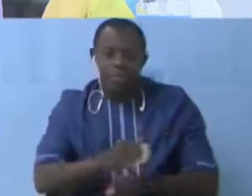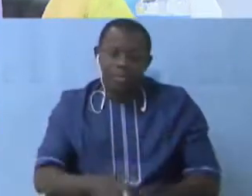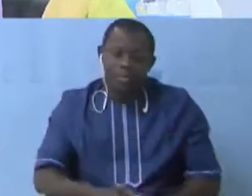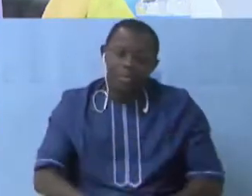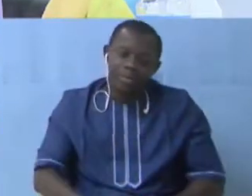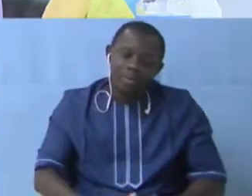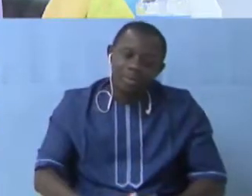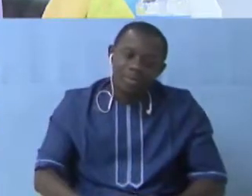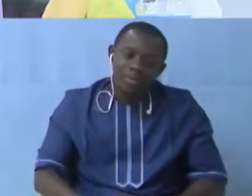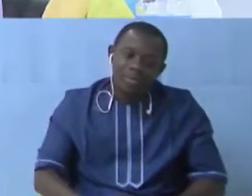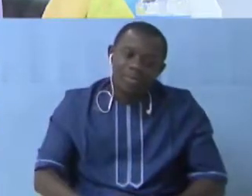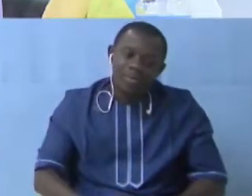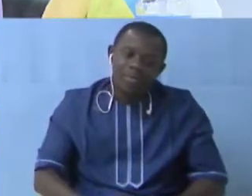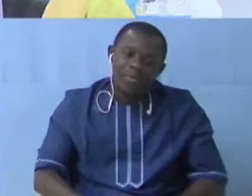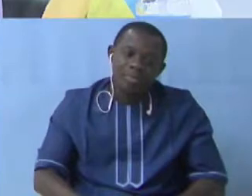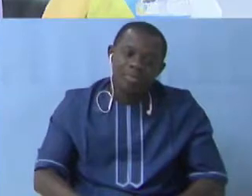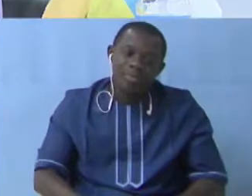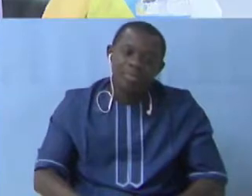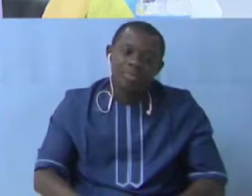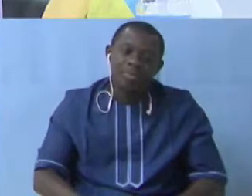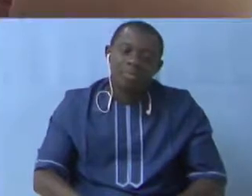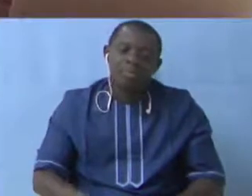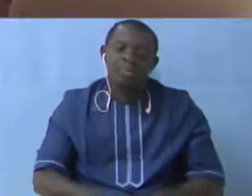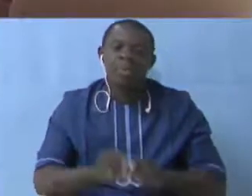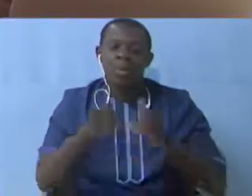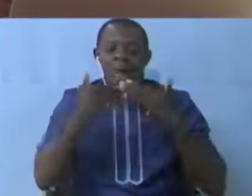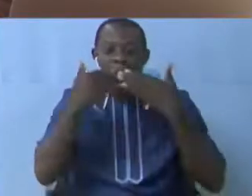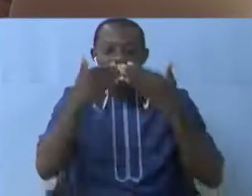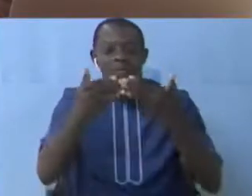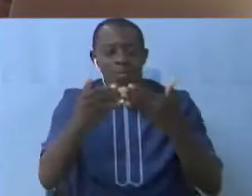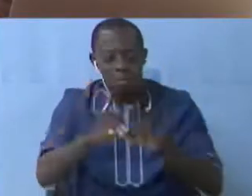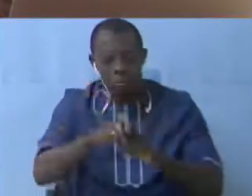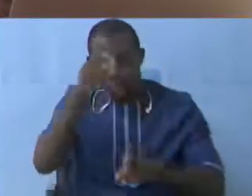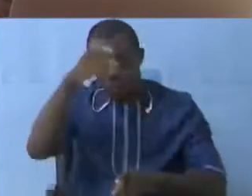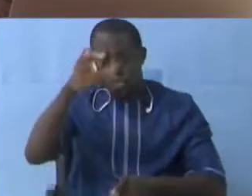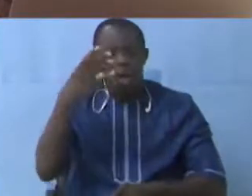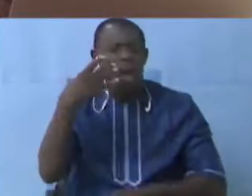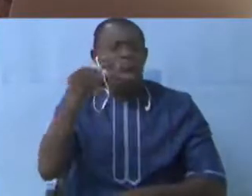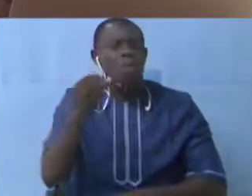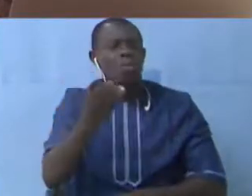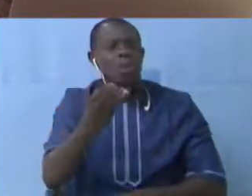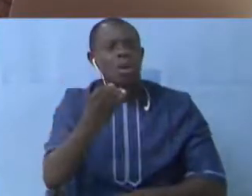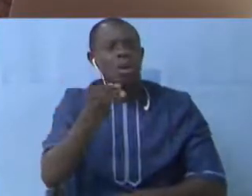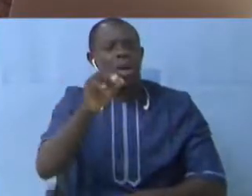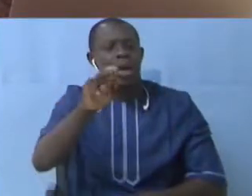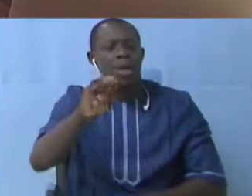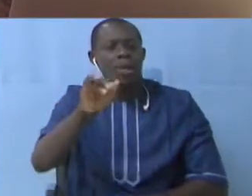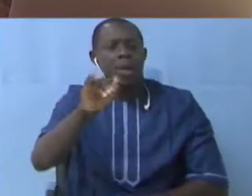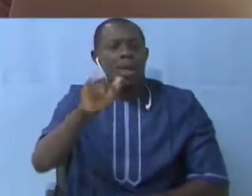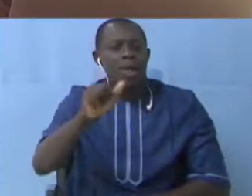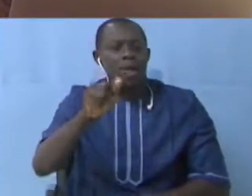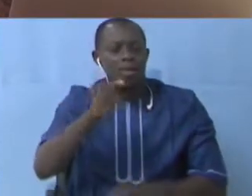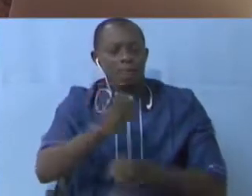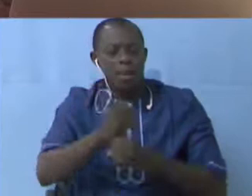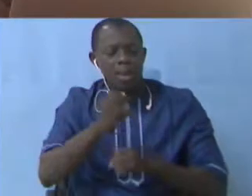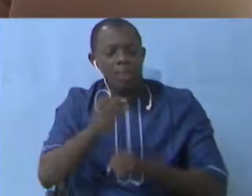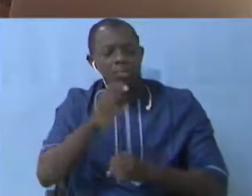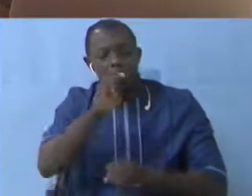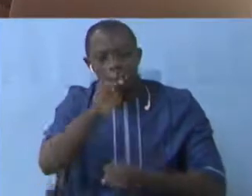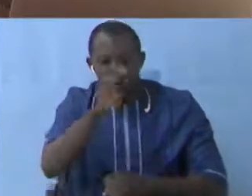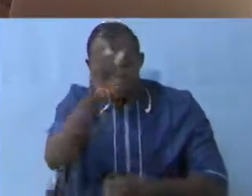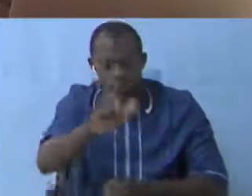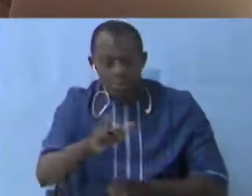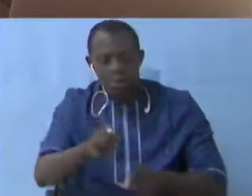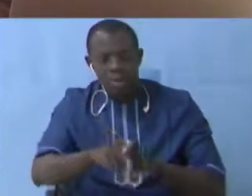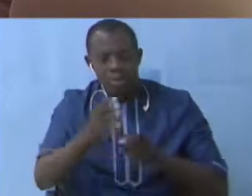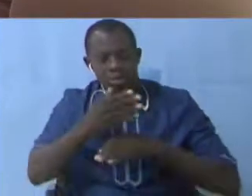way taskati xibaar yi. Can you tell the Commission how they caused this frustration, the NIA? How did they cause the frustration? NIA yooyu